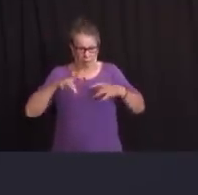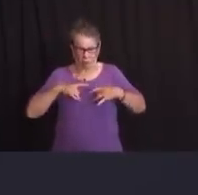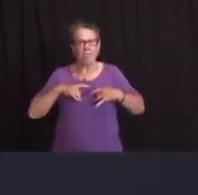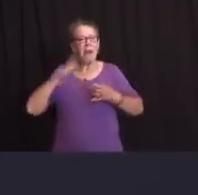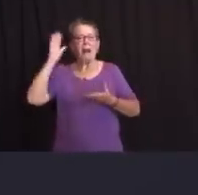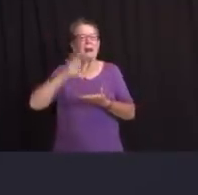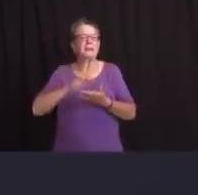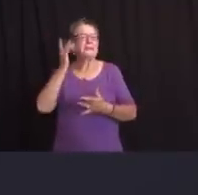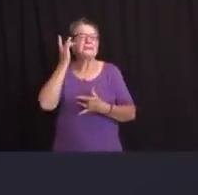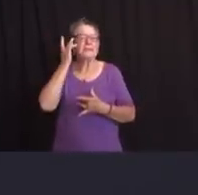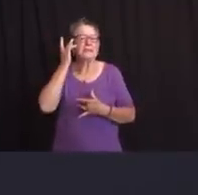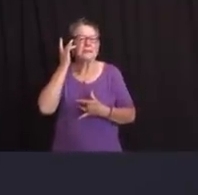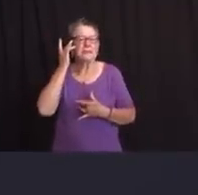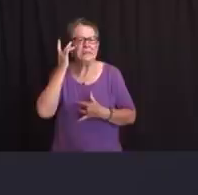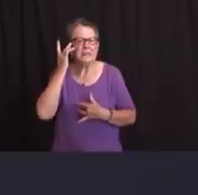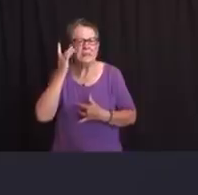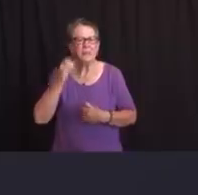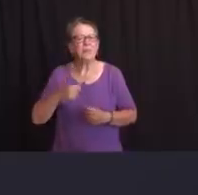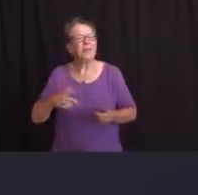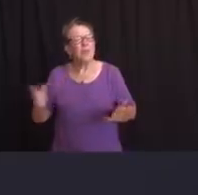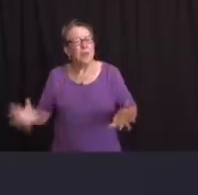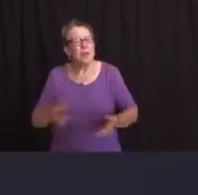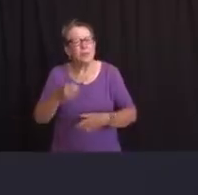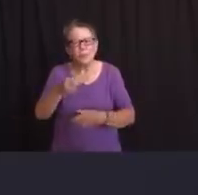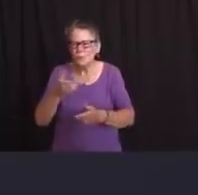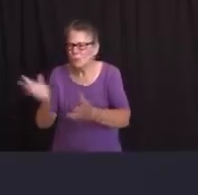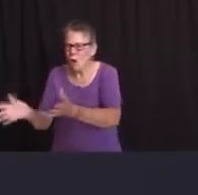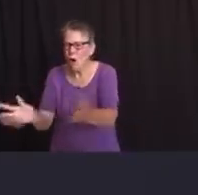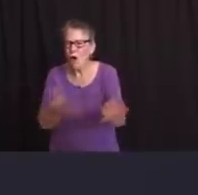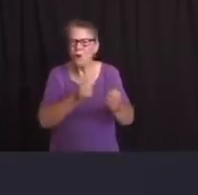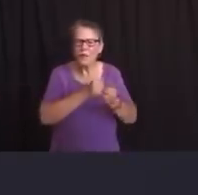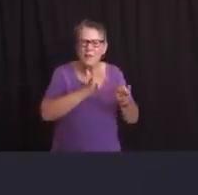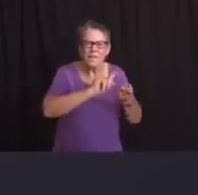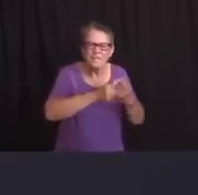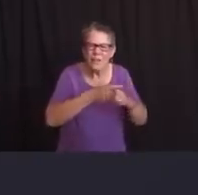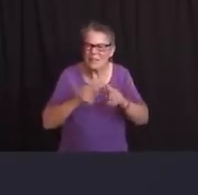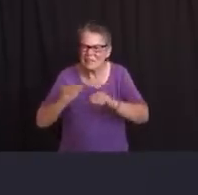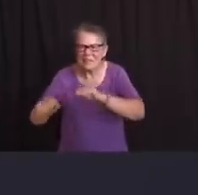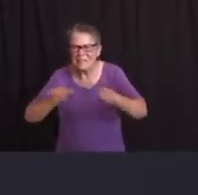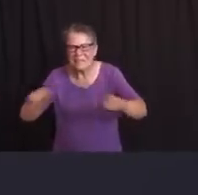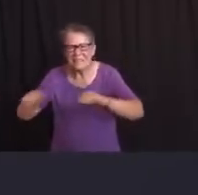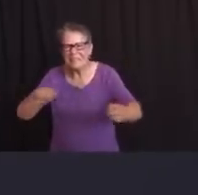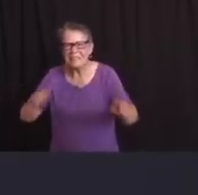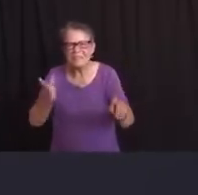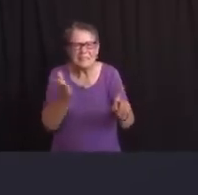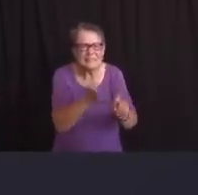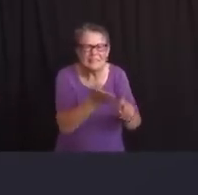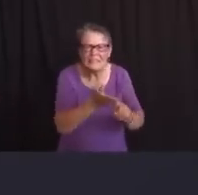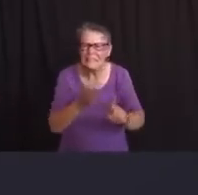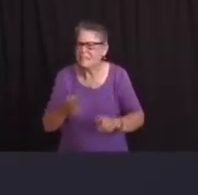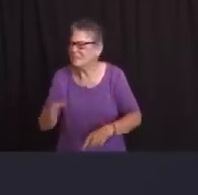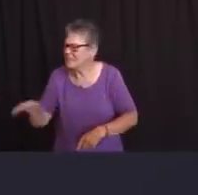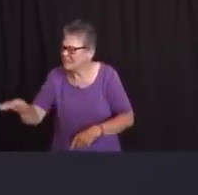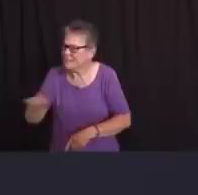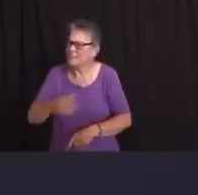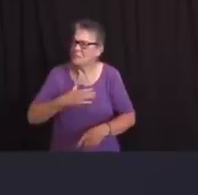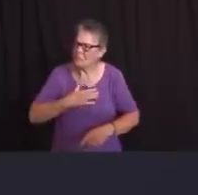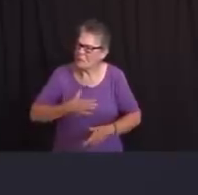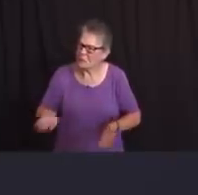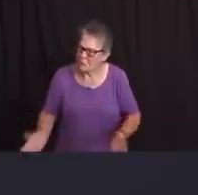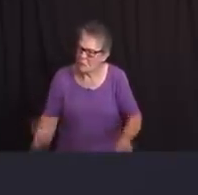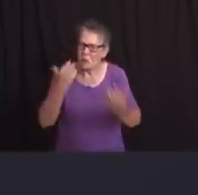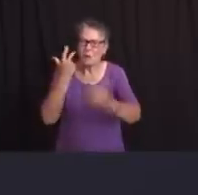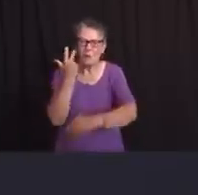their health and the health of others. And if you haven't gotten vaccinated yet, please get vaccinated.